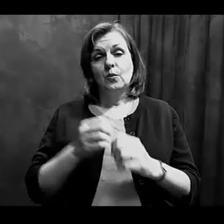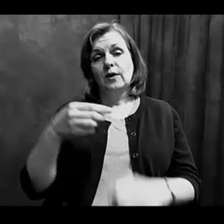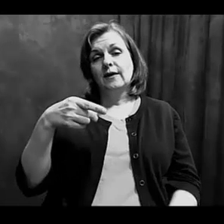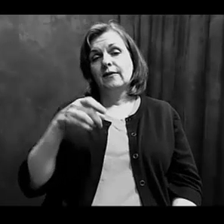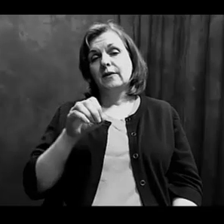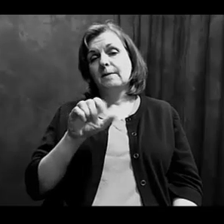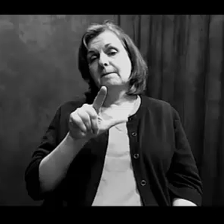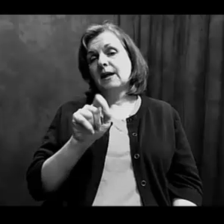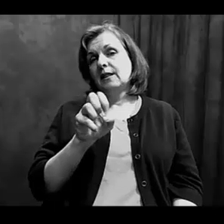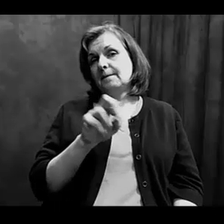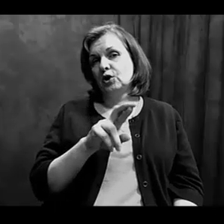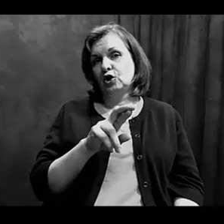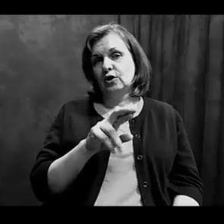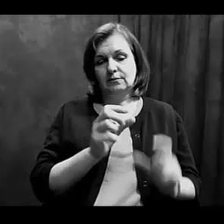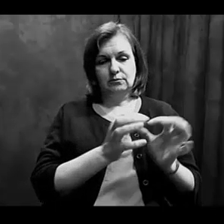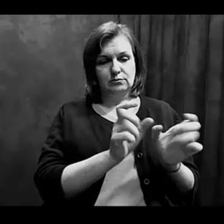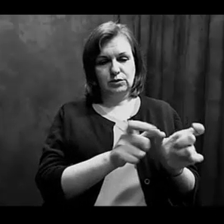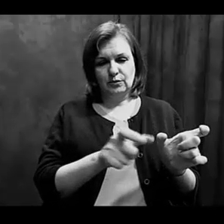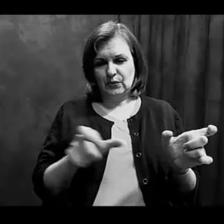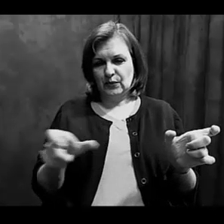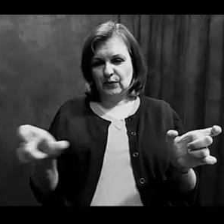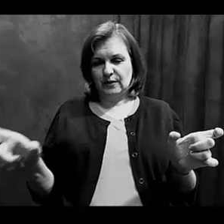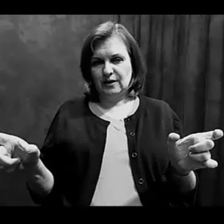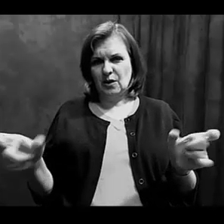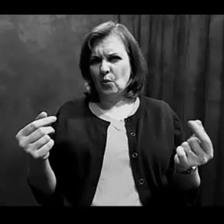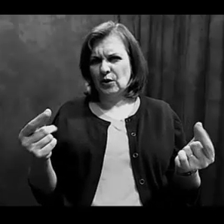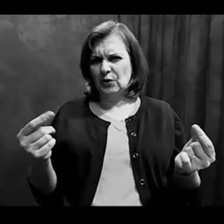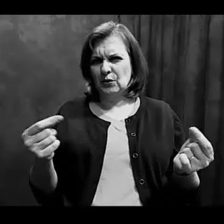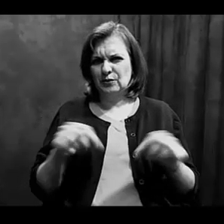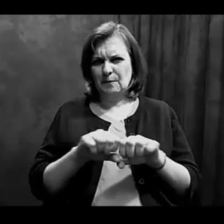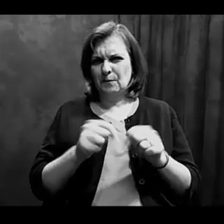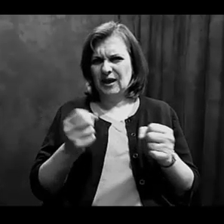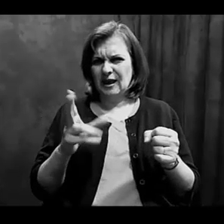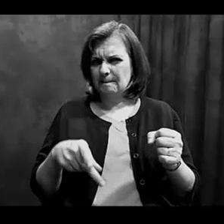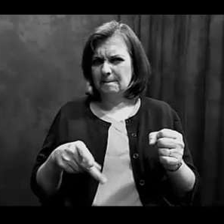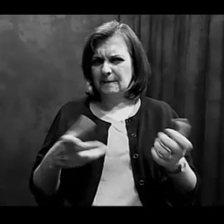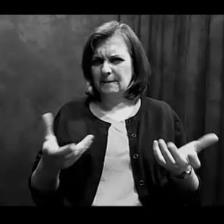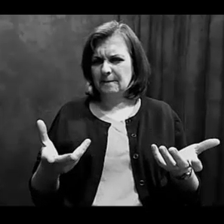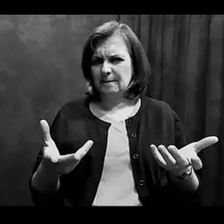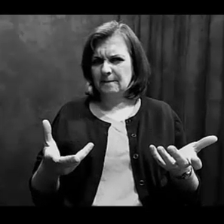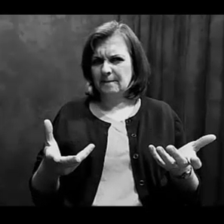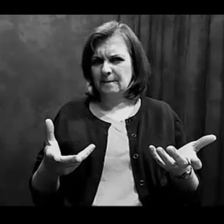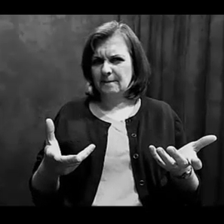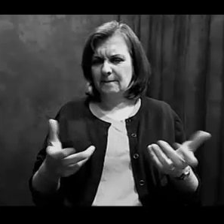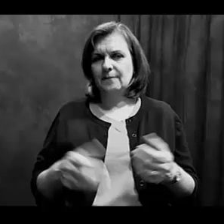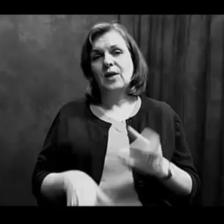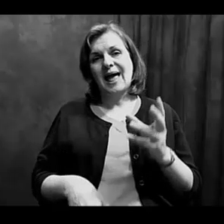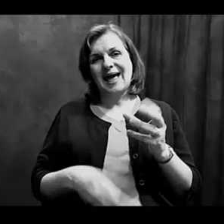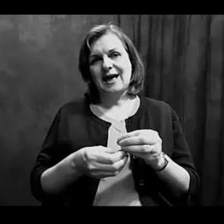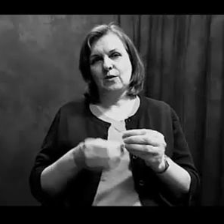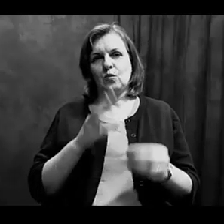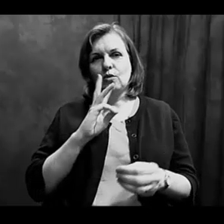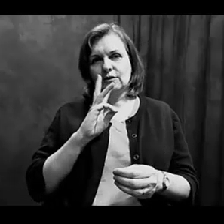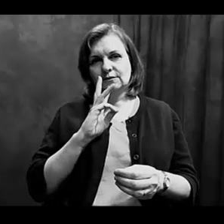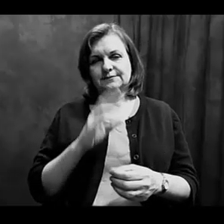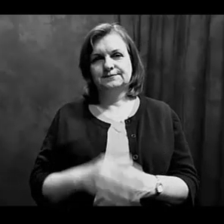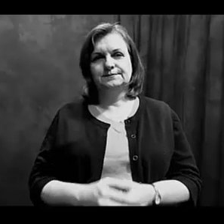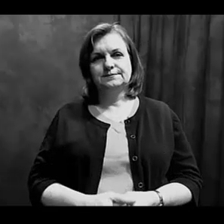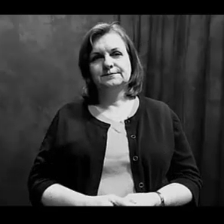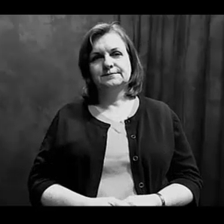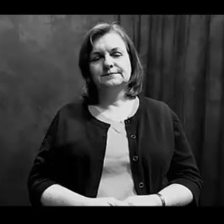not too bad. We take a polymer, and what did we say we have to do to that polymer to get it to break